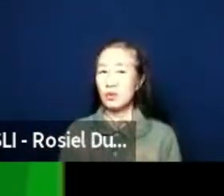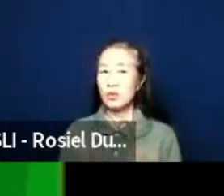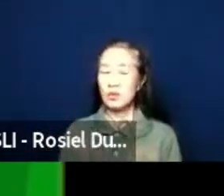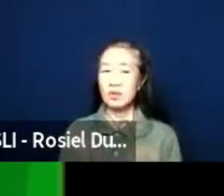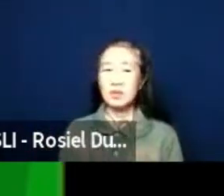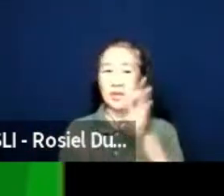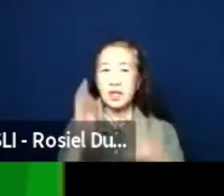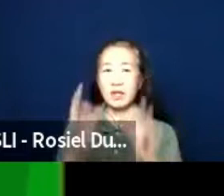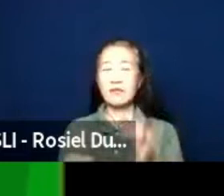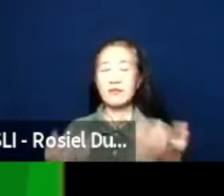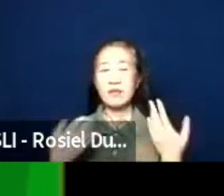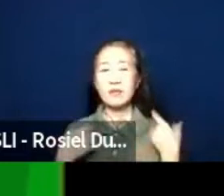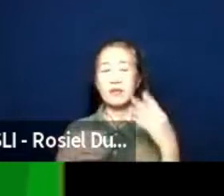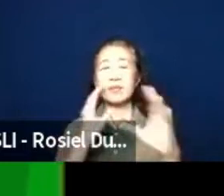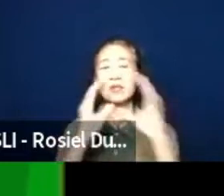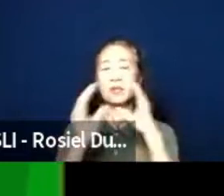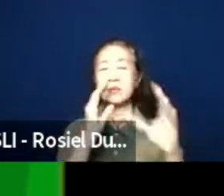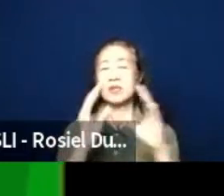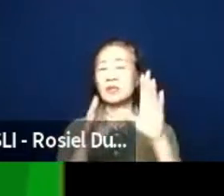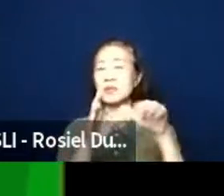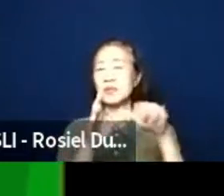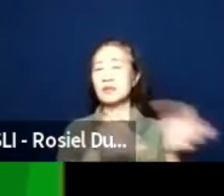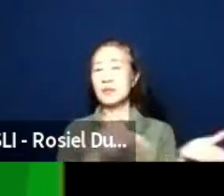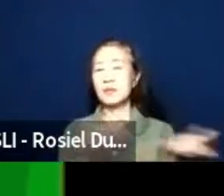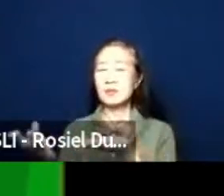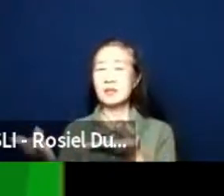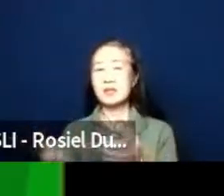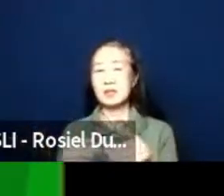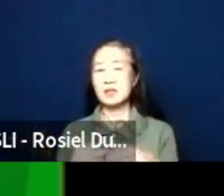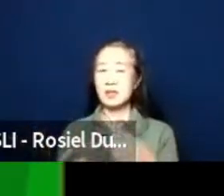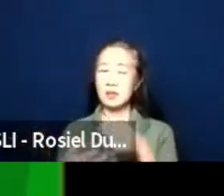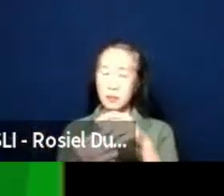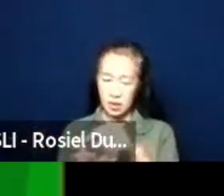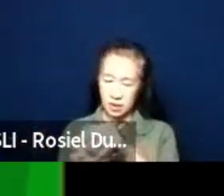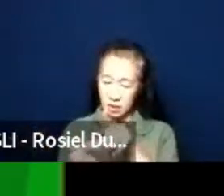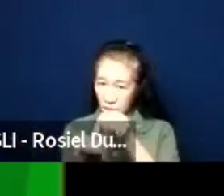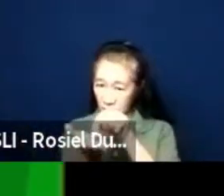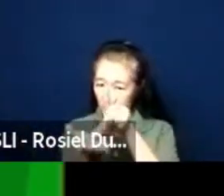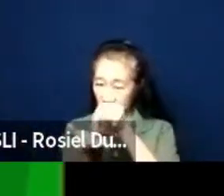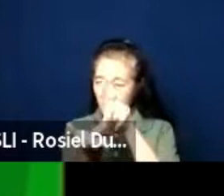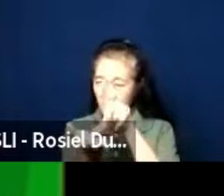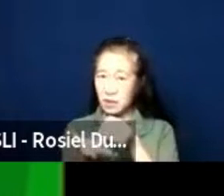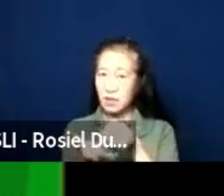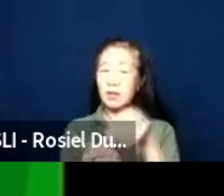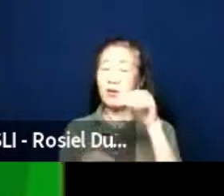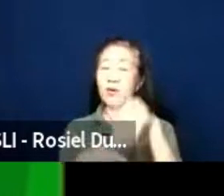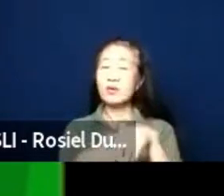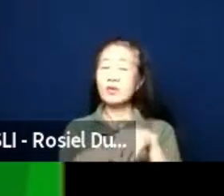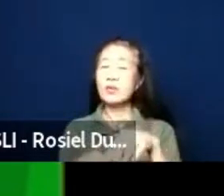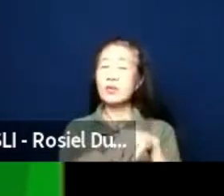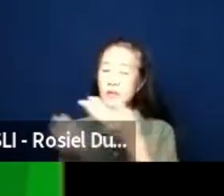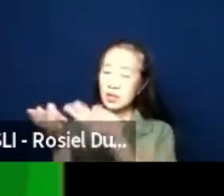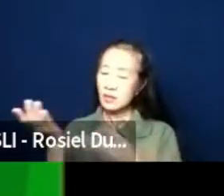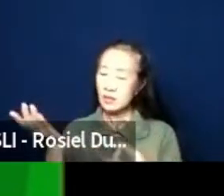If you have communication disability, consider carrying printed cards or storing information on your devices to inform